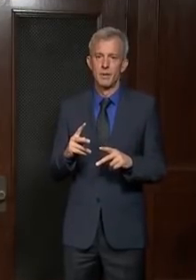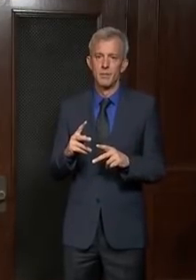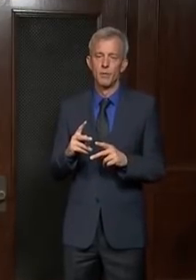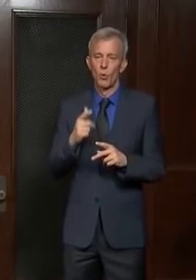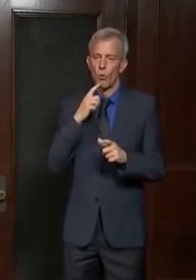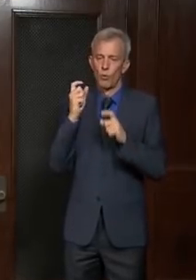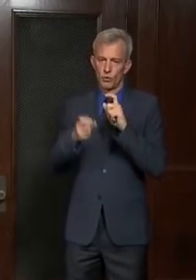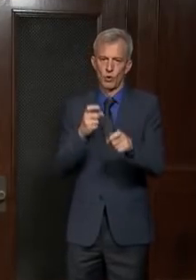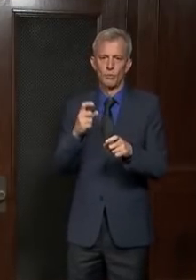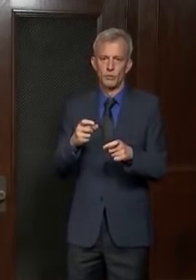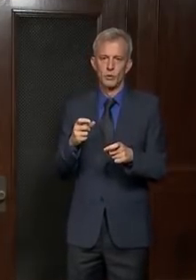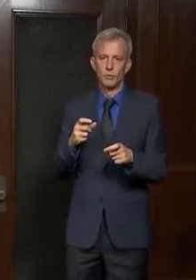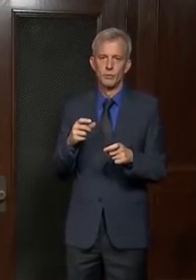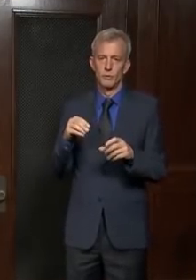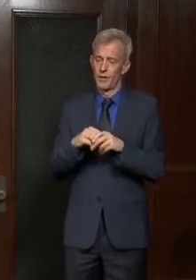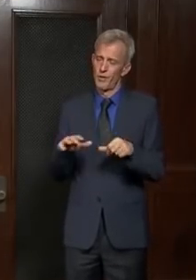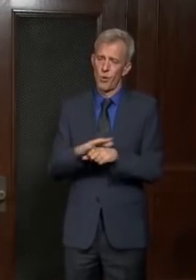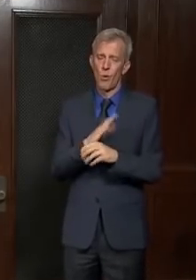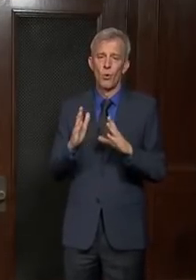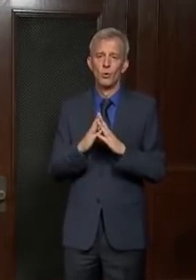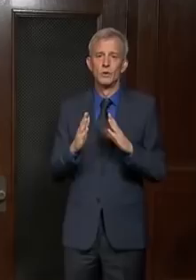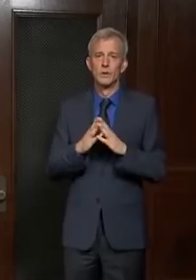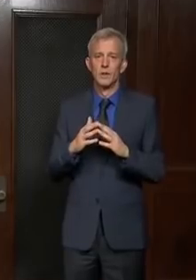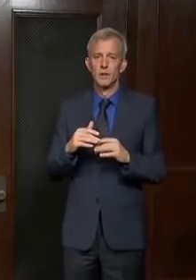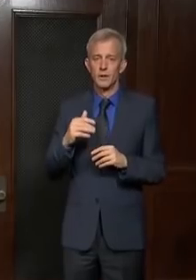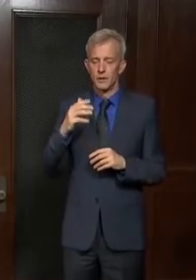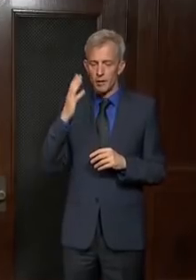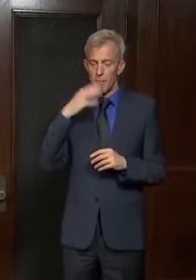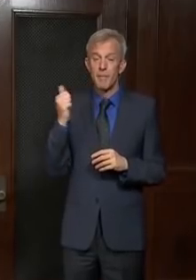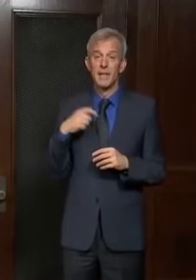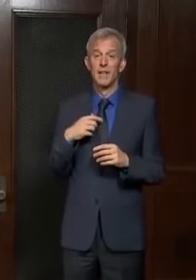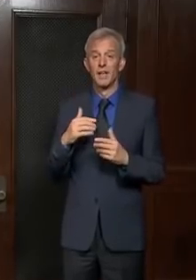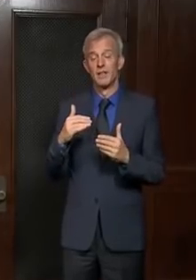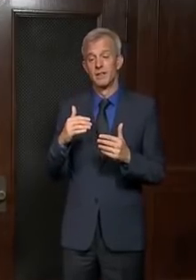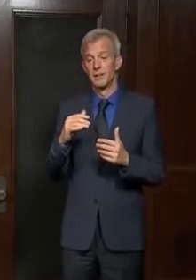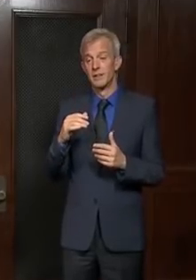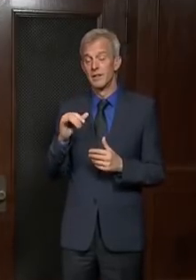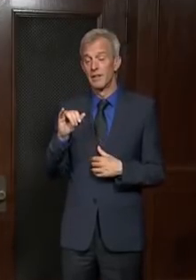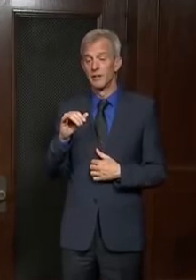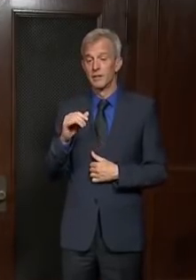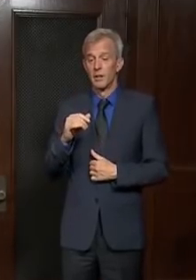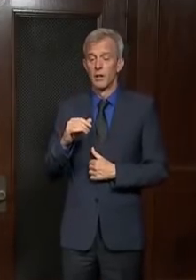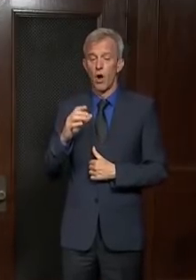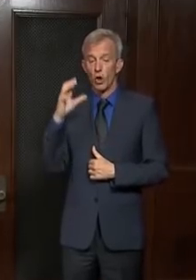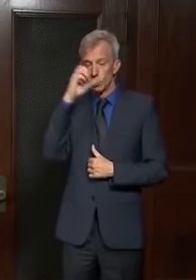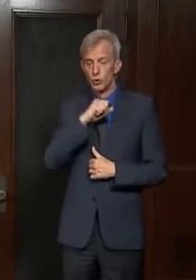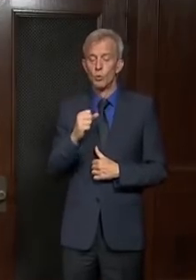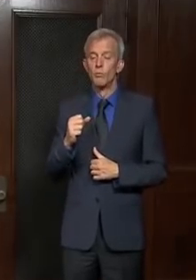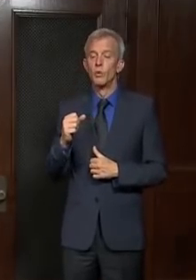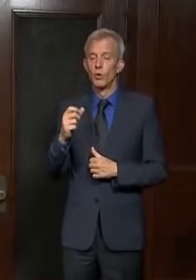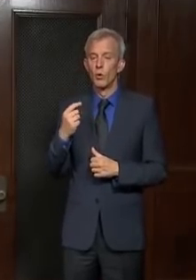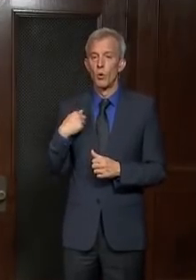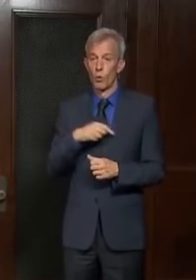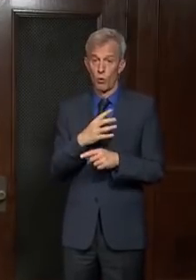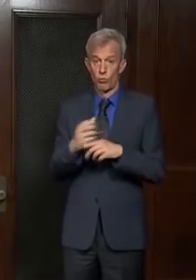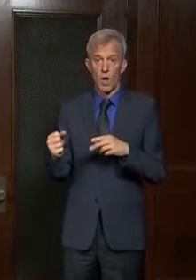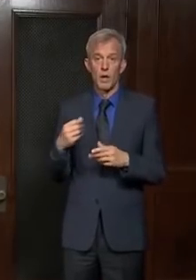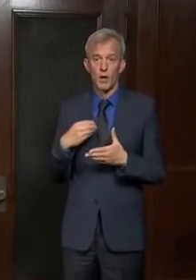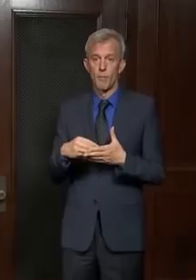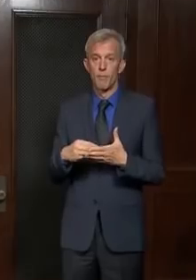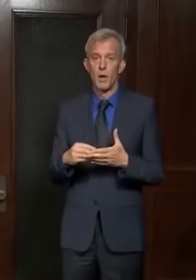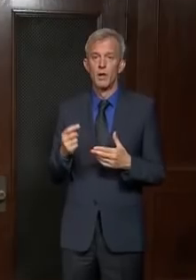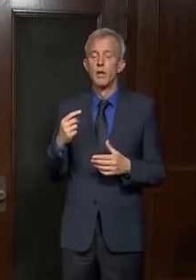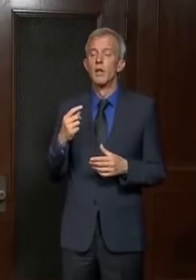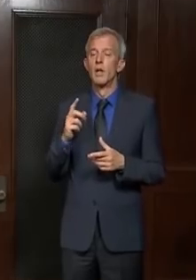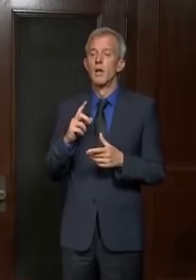around the city. And due to limited resources, if the number of qualified individuals exceeds the number of available cards, Angelino Card recipients will be